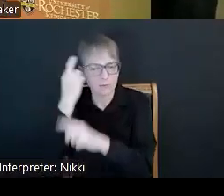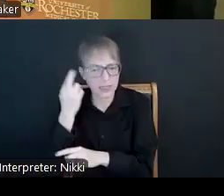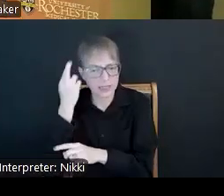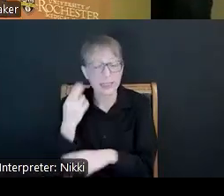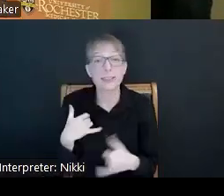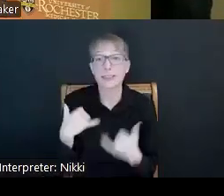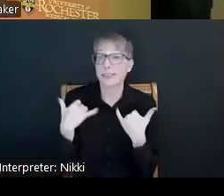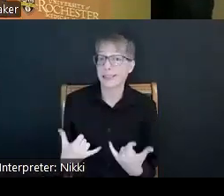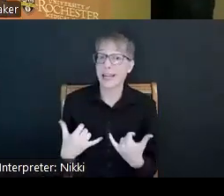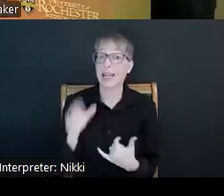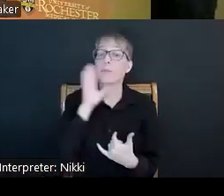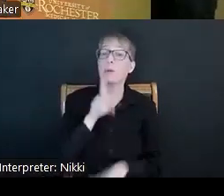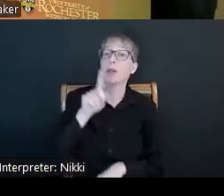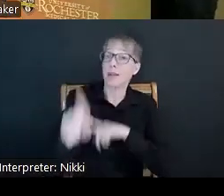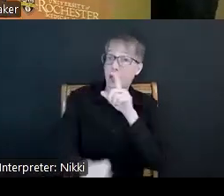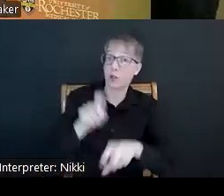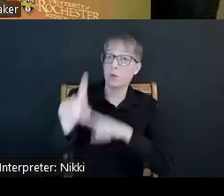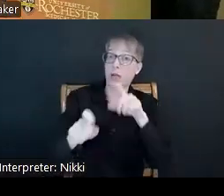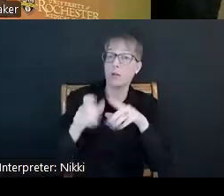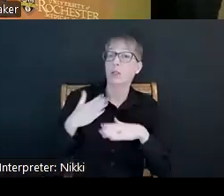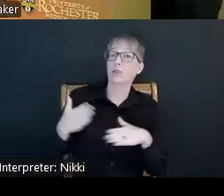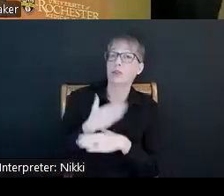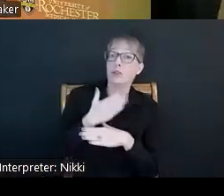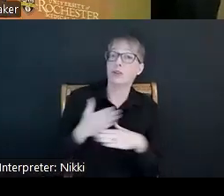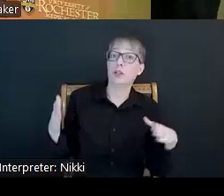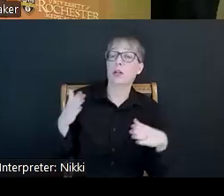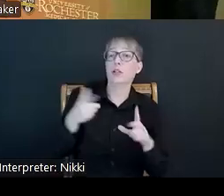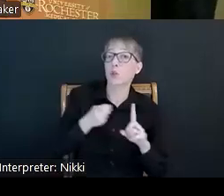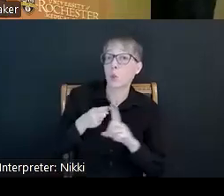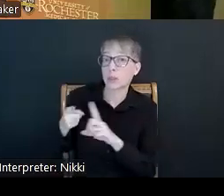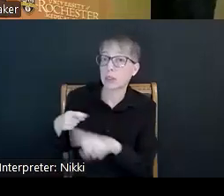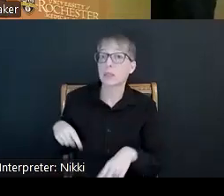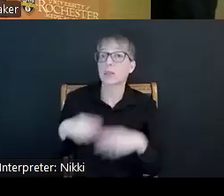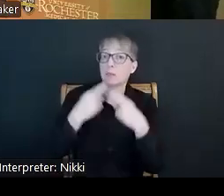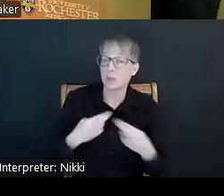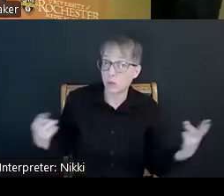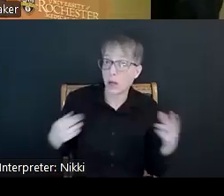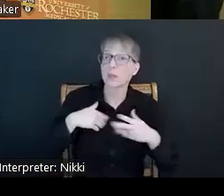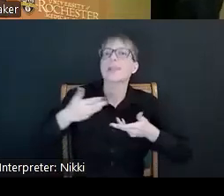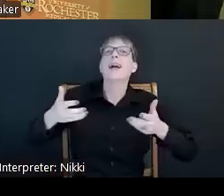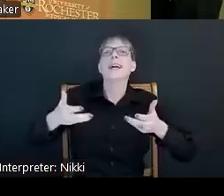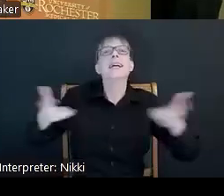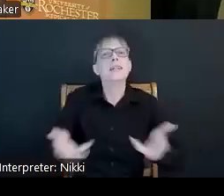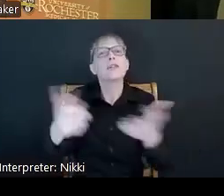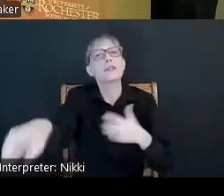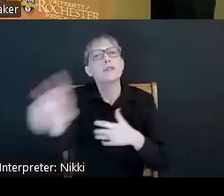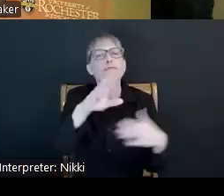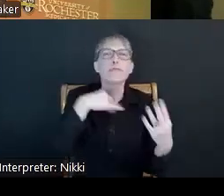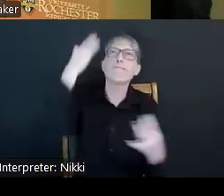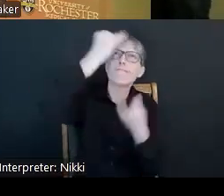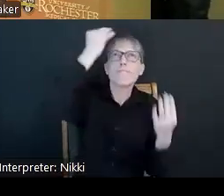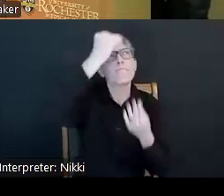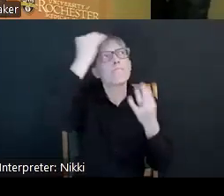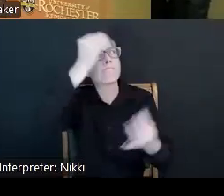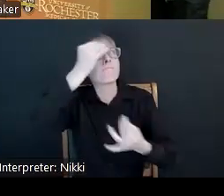inquiry, where we share sources. We invite you to think and to talk and explore and really try to answer the questions that we're going to